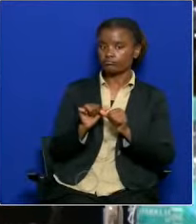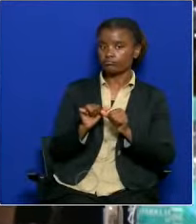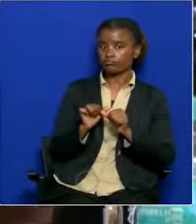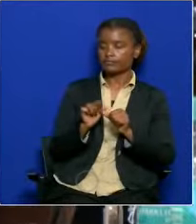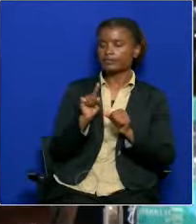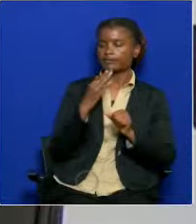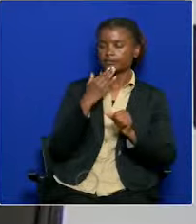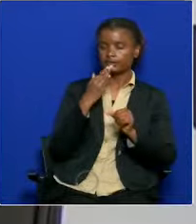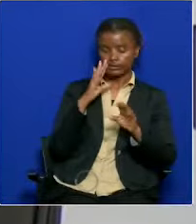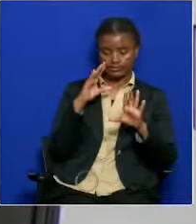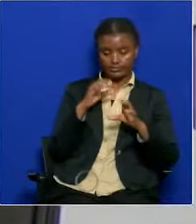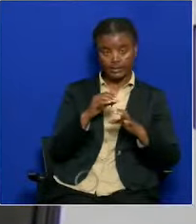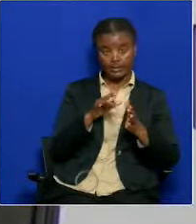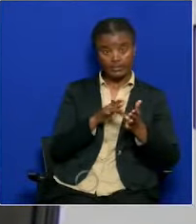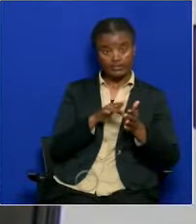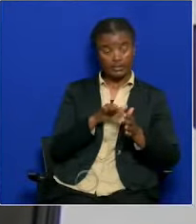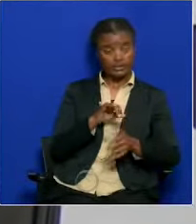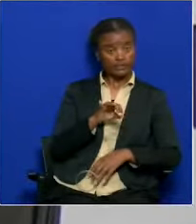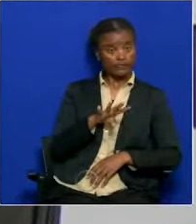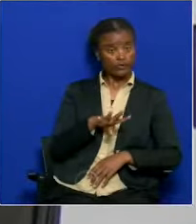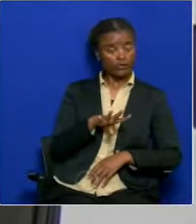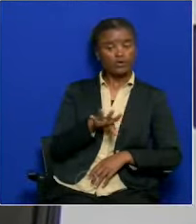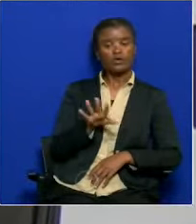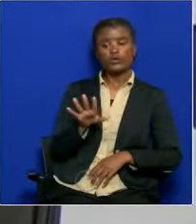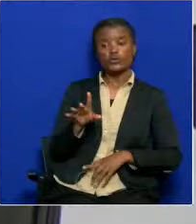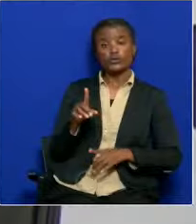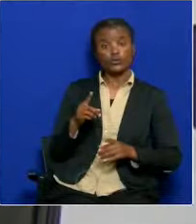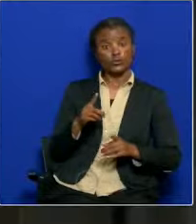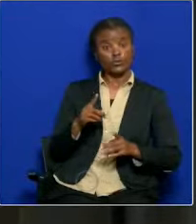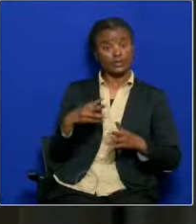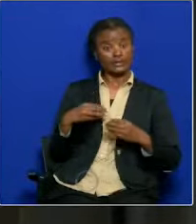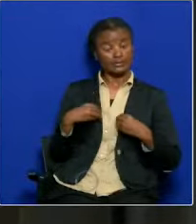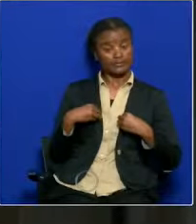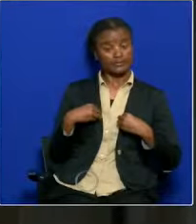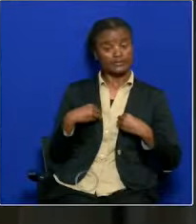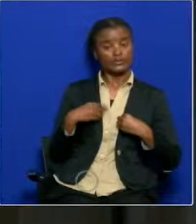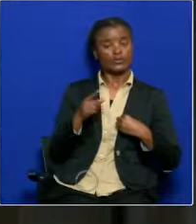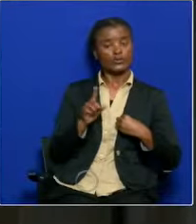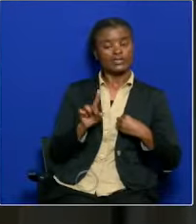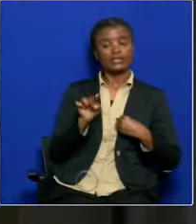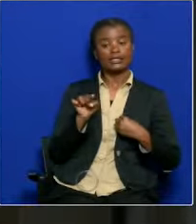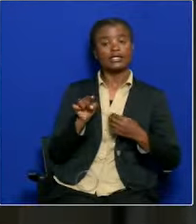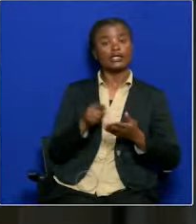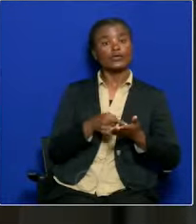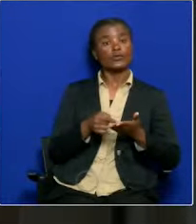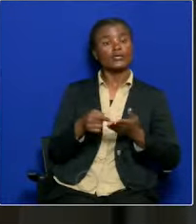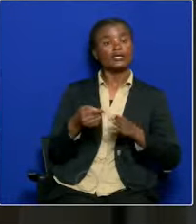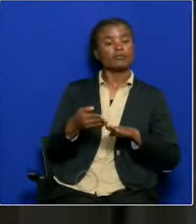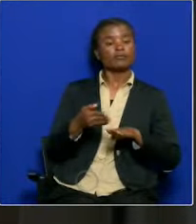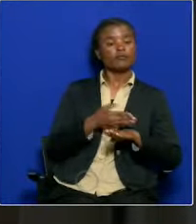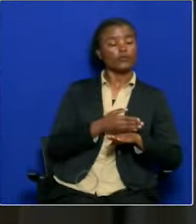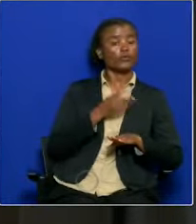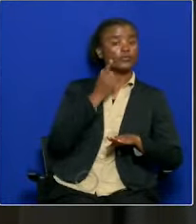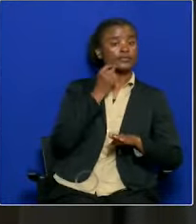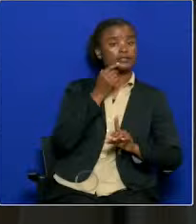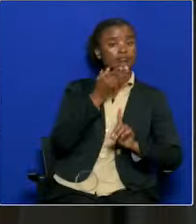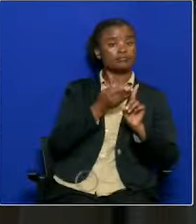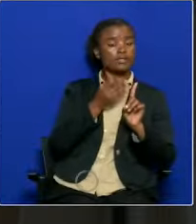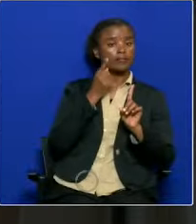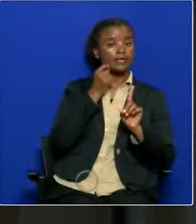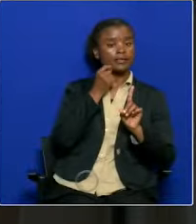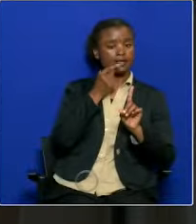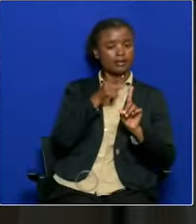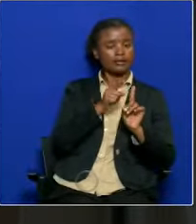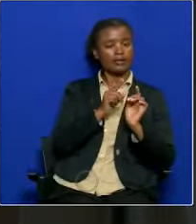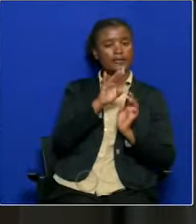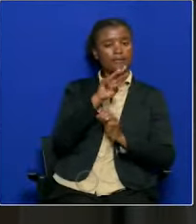to accept that a week before Mr. Matlala's arrest in May 2025, you